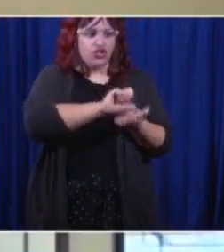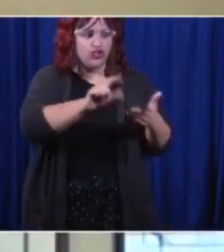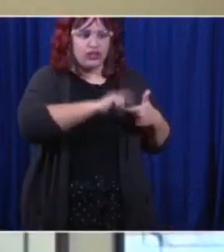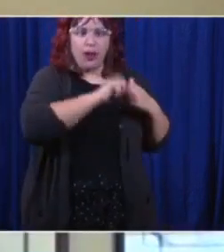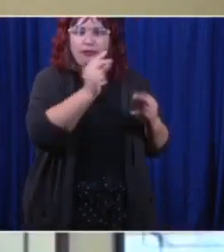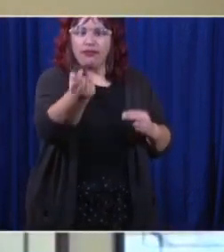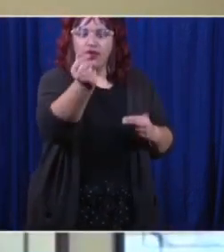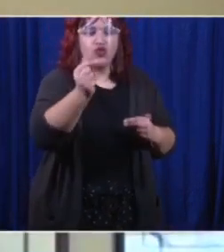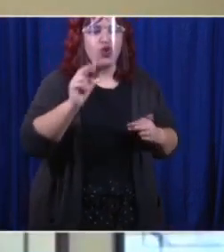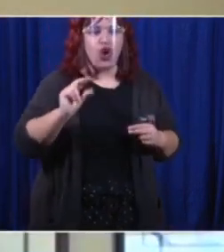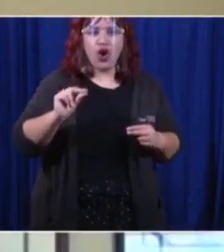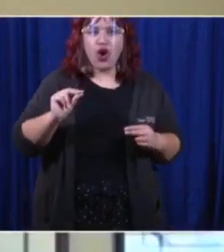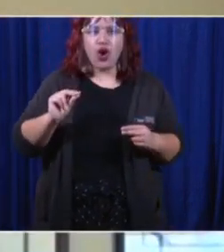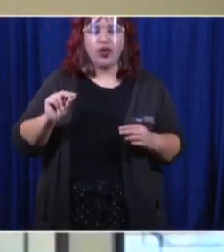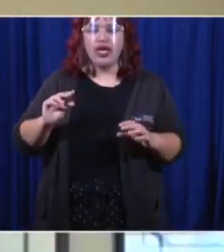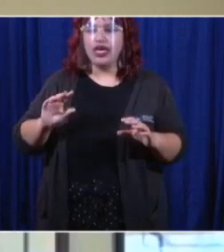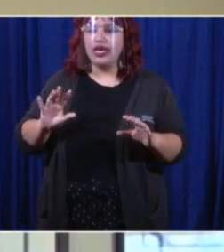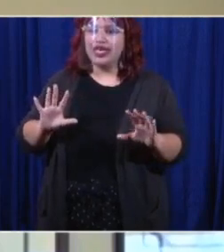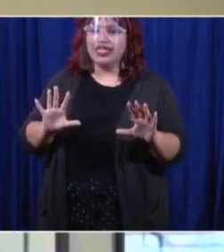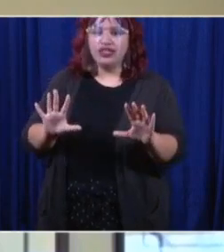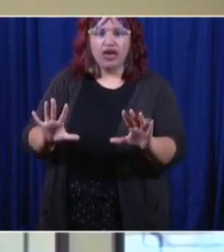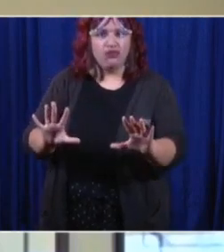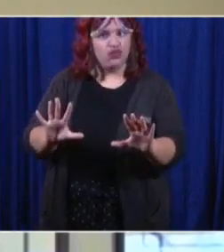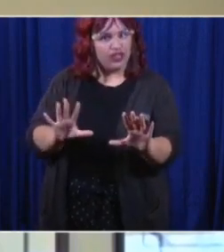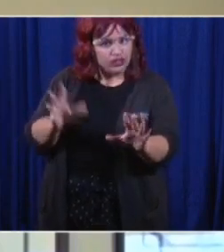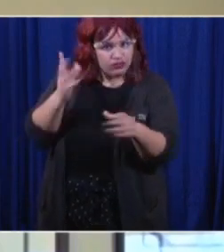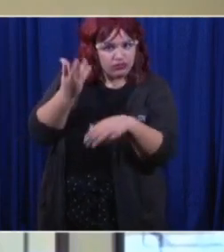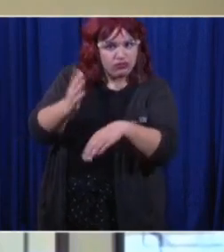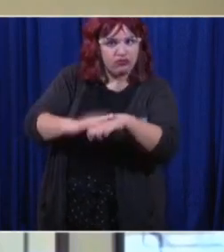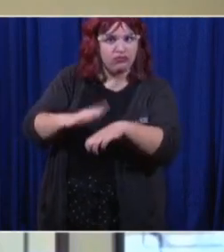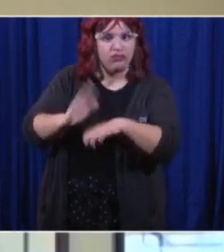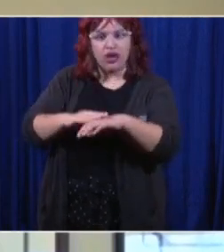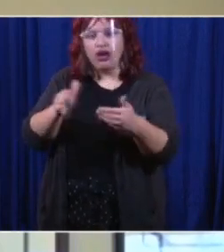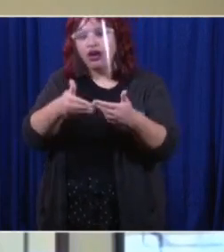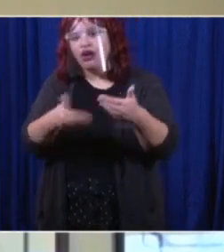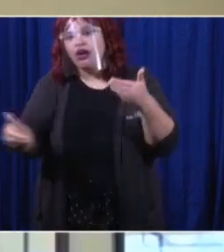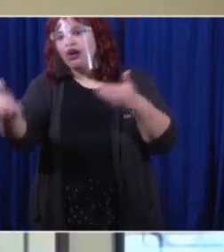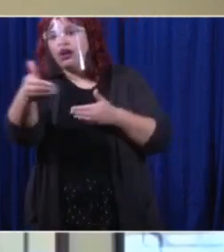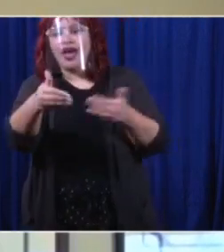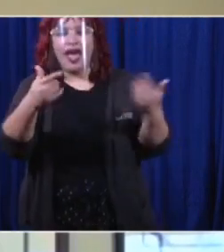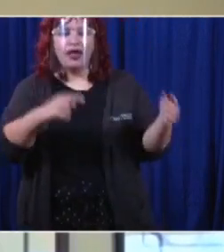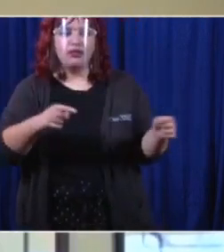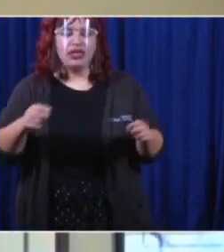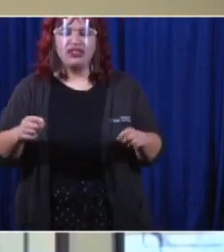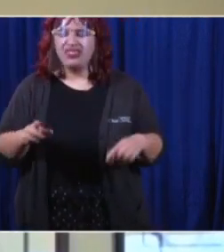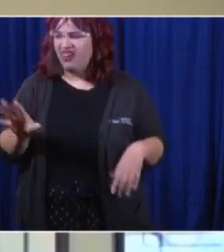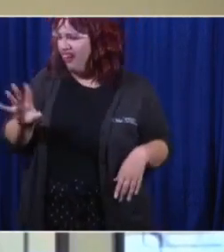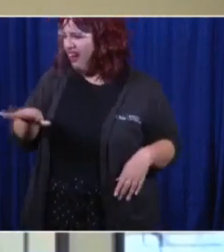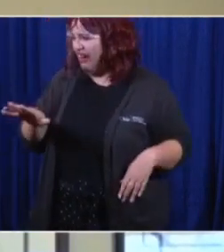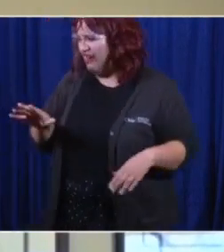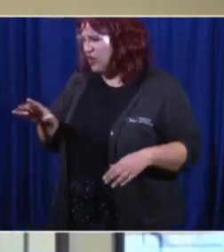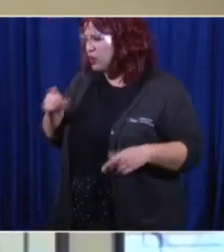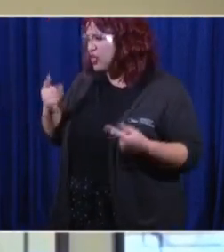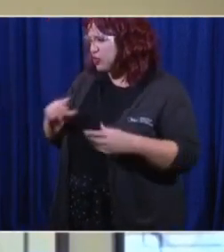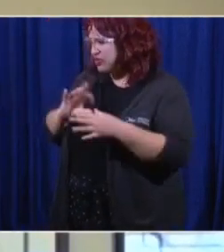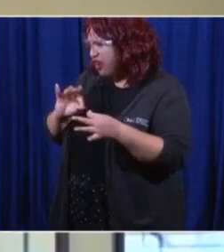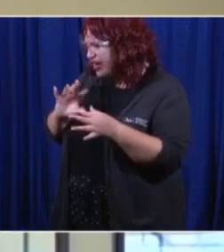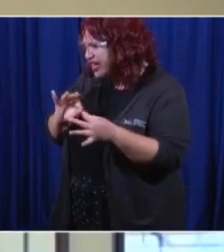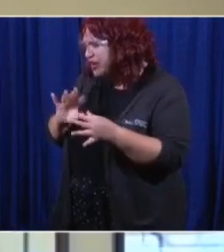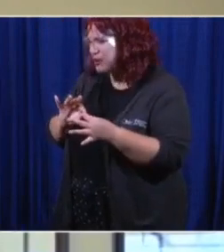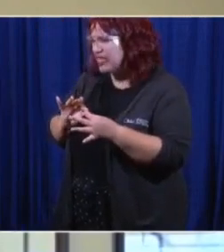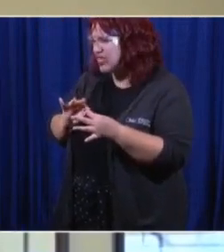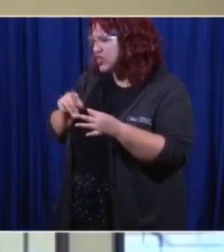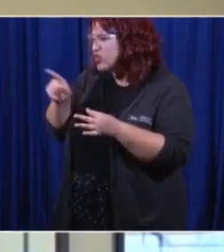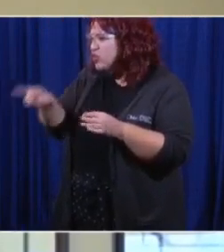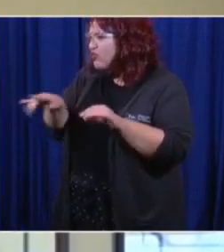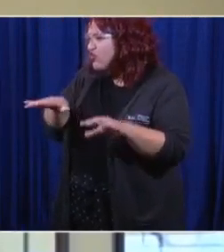You briefly cut out when you were talking about what was different about the surge. In a sentence or two, could you tell people what